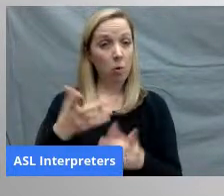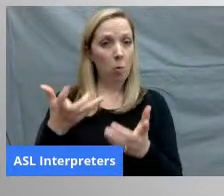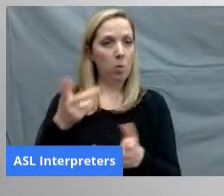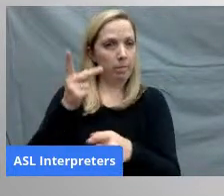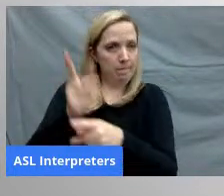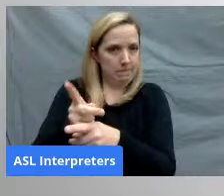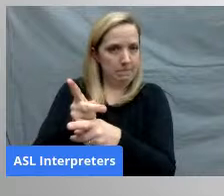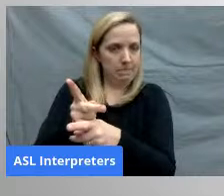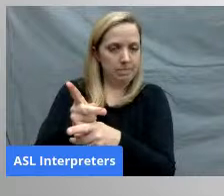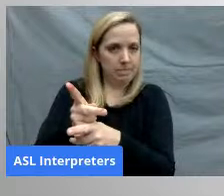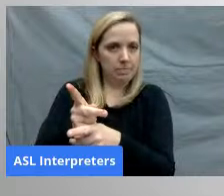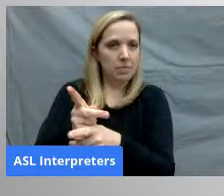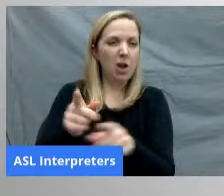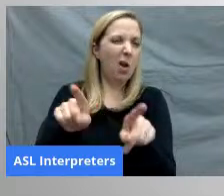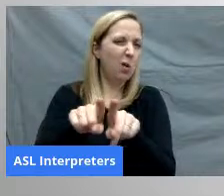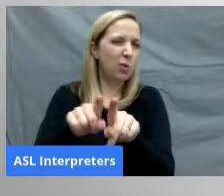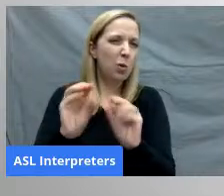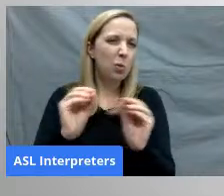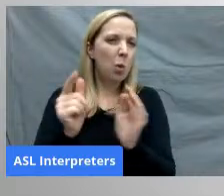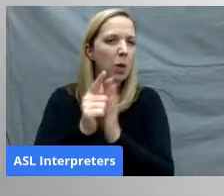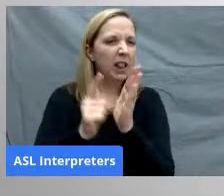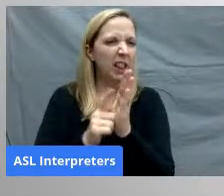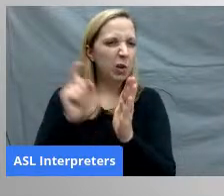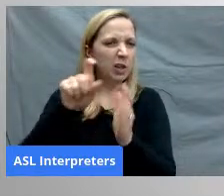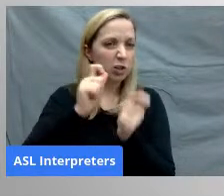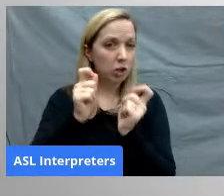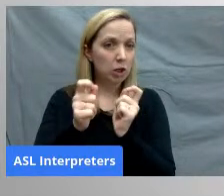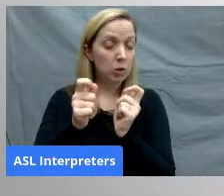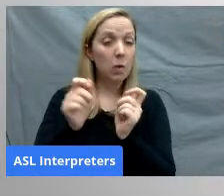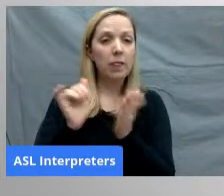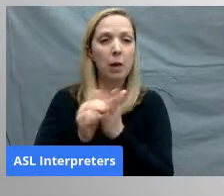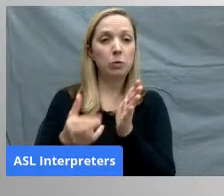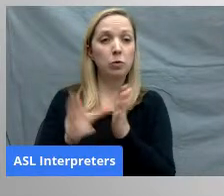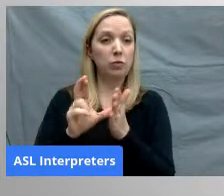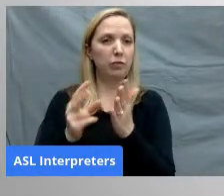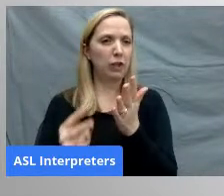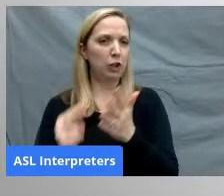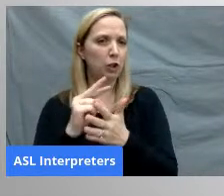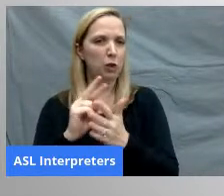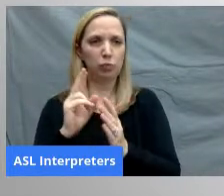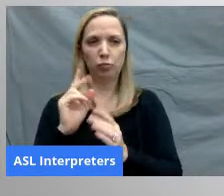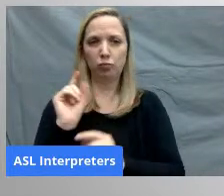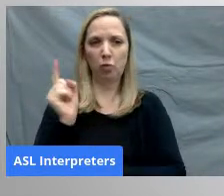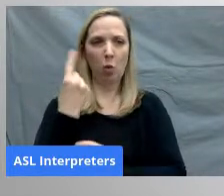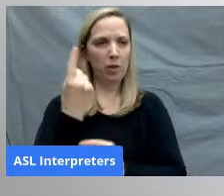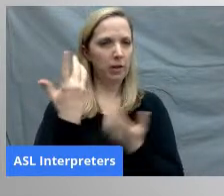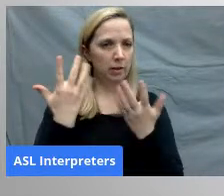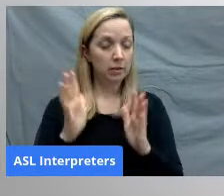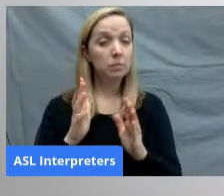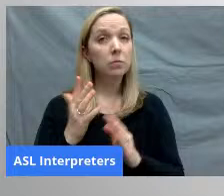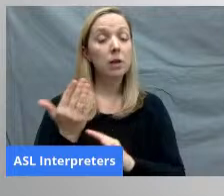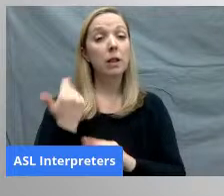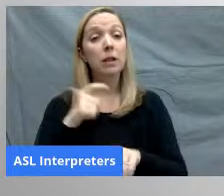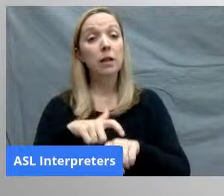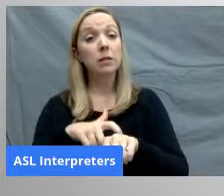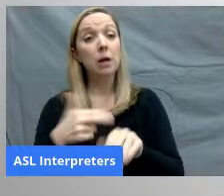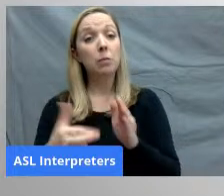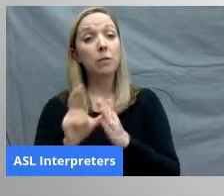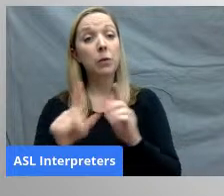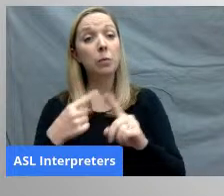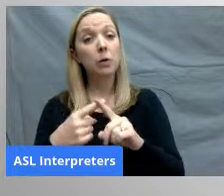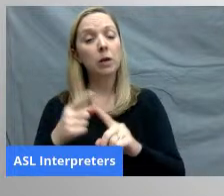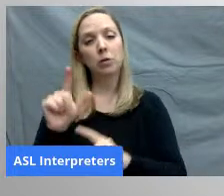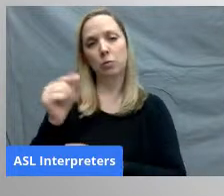we'd keep it in place. So it's a review only. It was originally, or last reviewed in 2015, so it's not very old